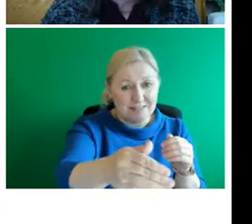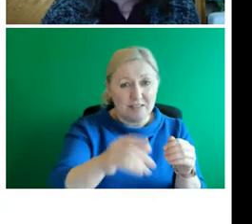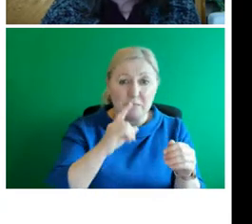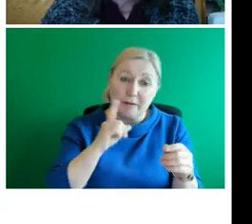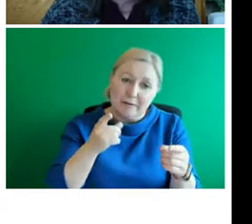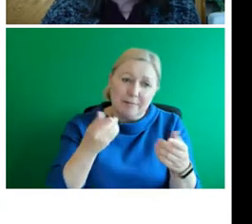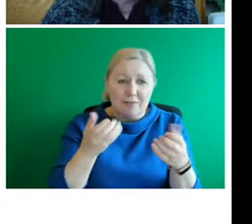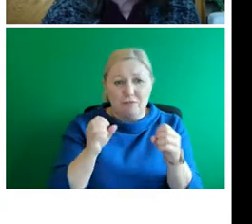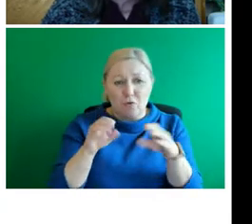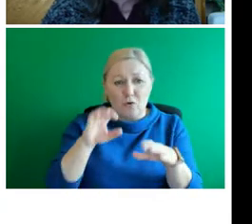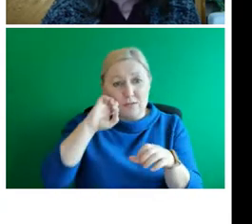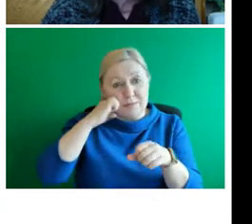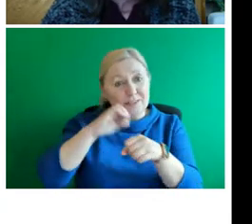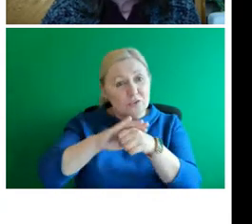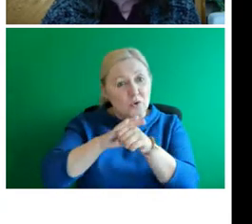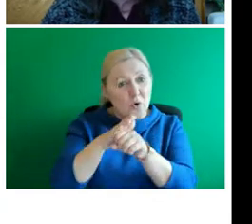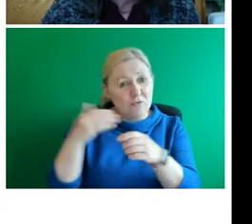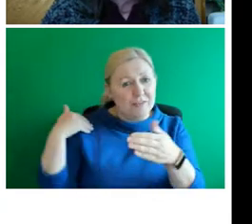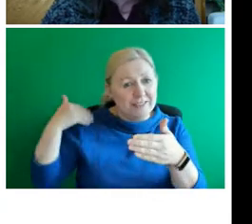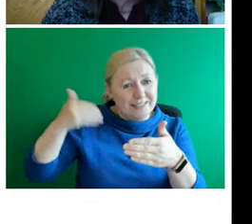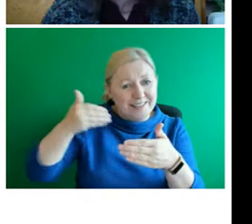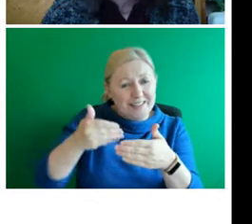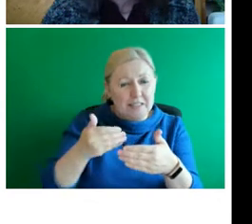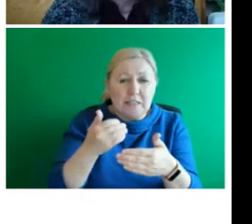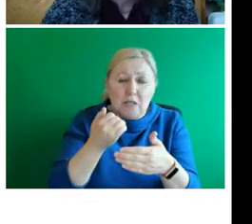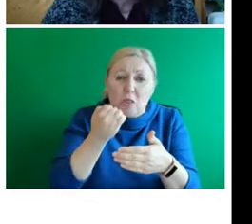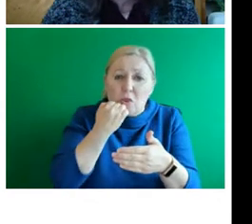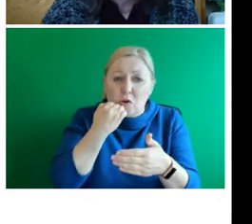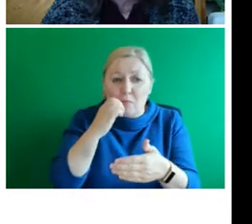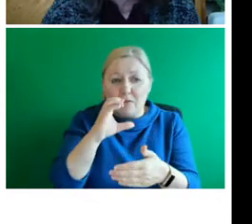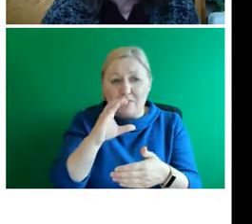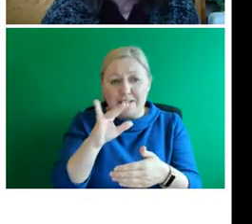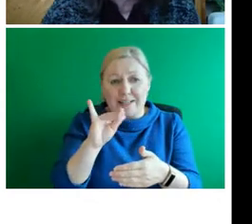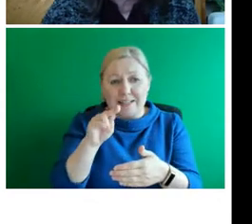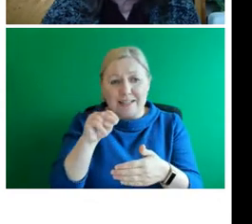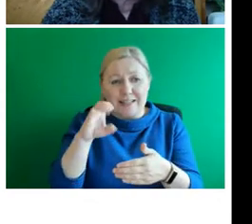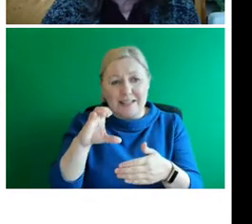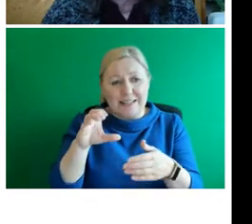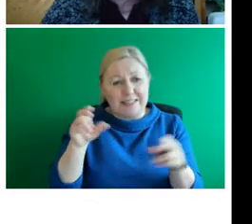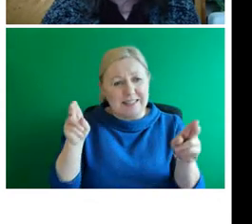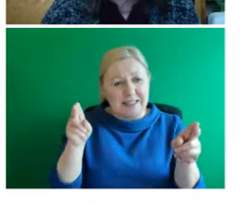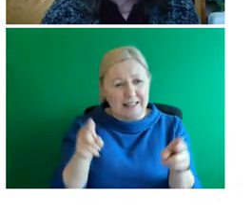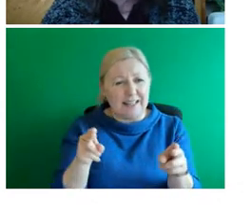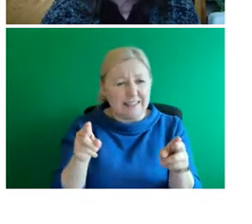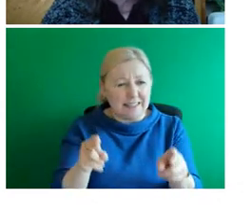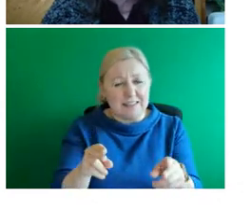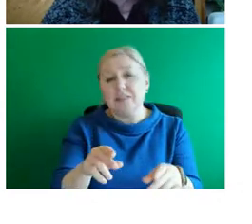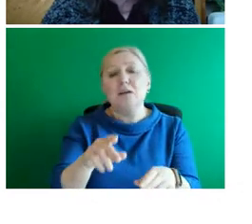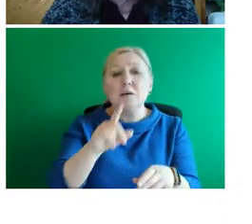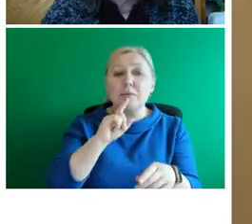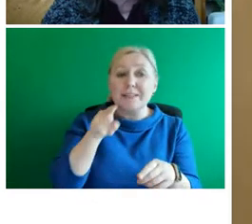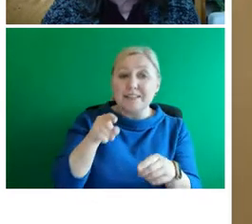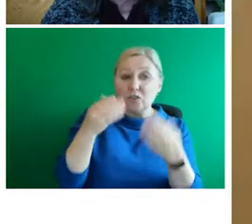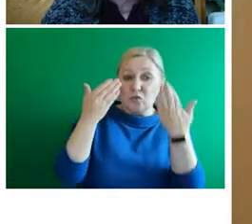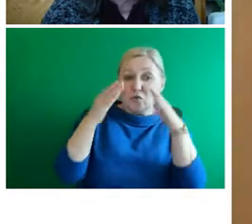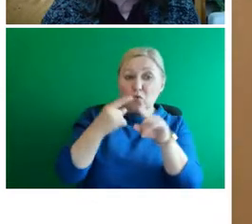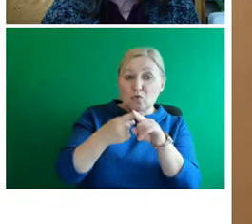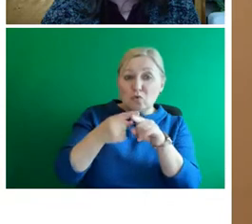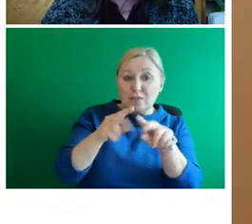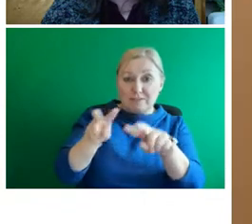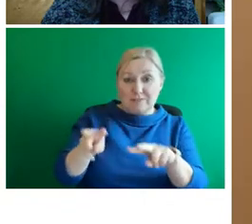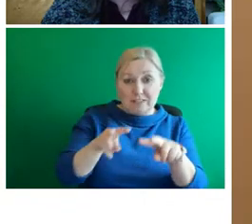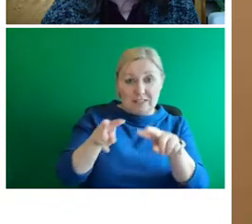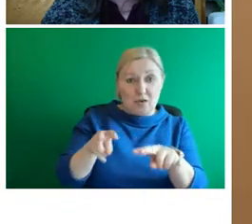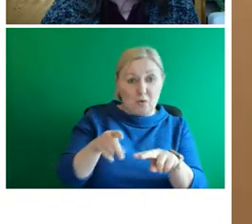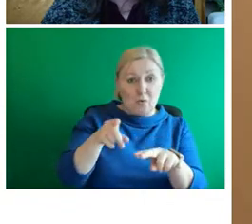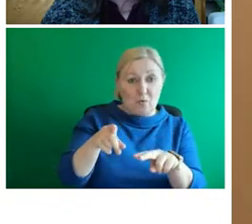video clip, it's 90 seconds, and it shows a typical appointment with the Kipling memory clinic team. Clinic today, and we're